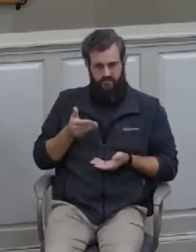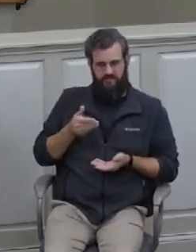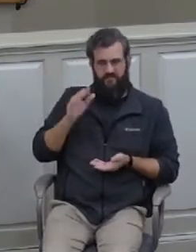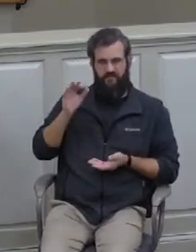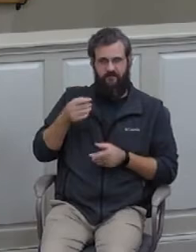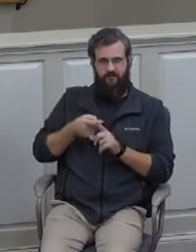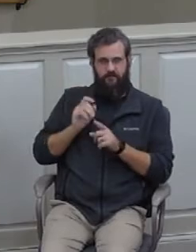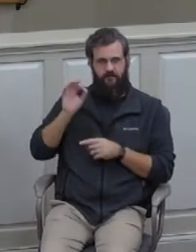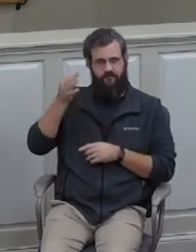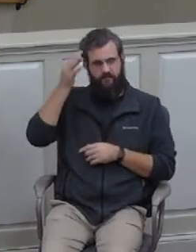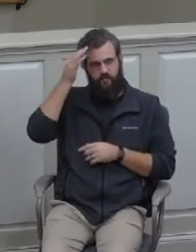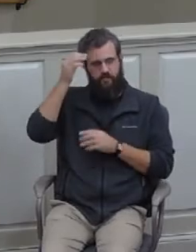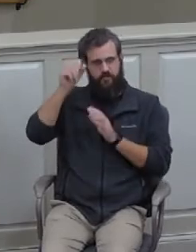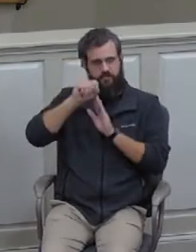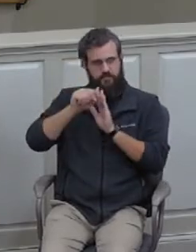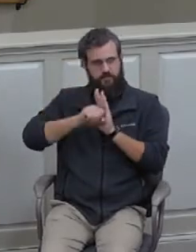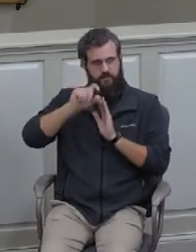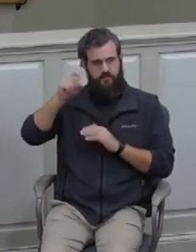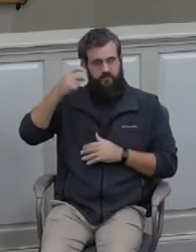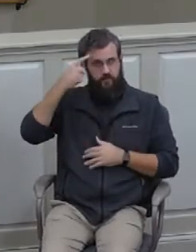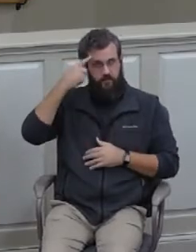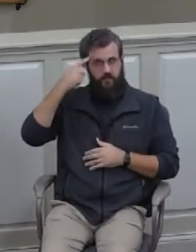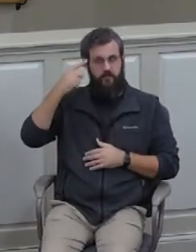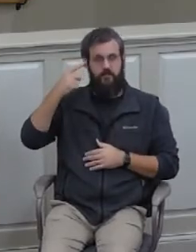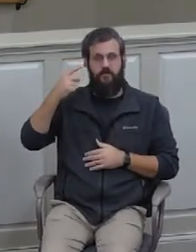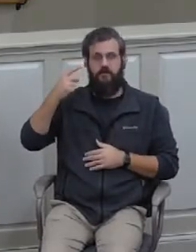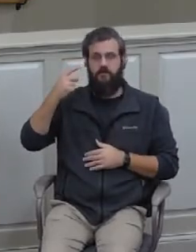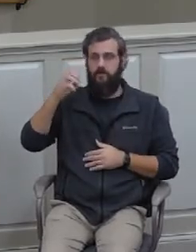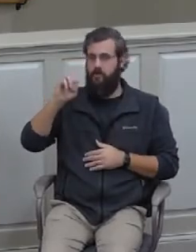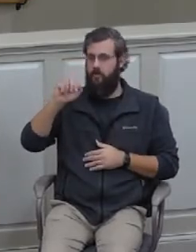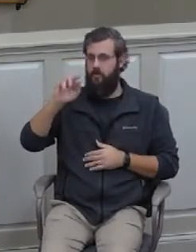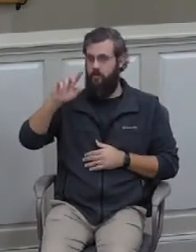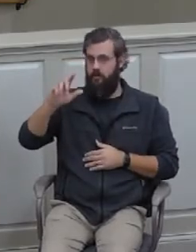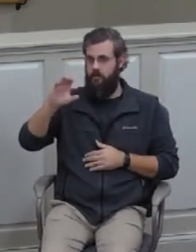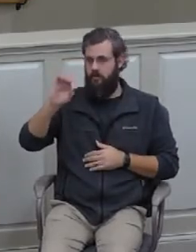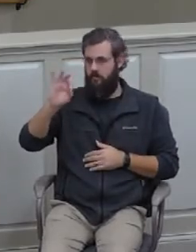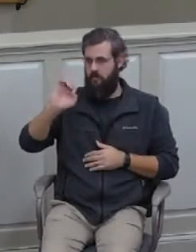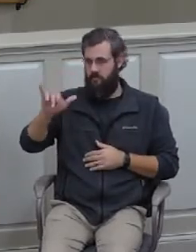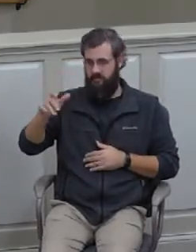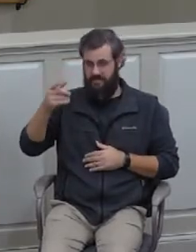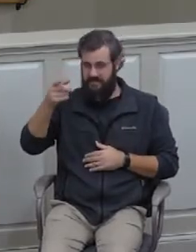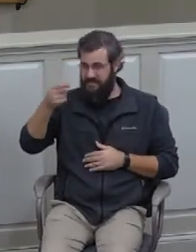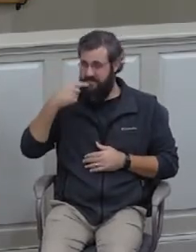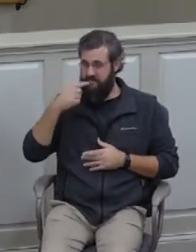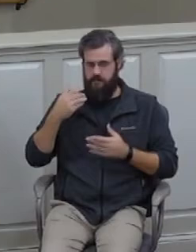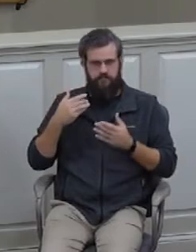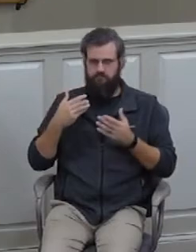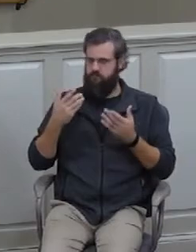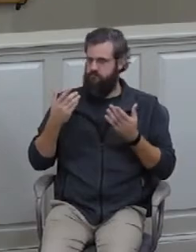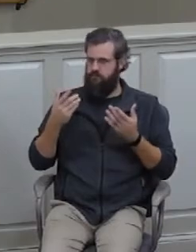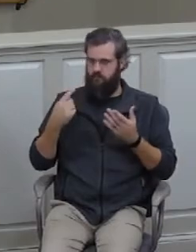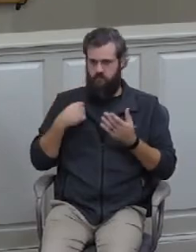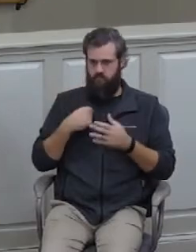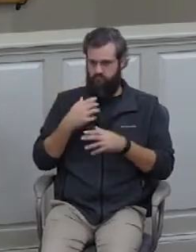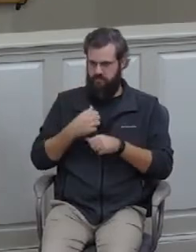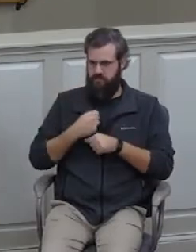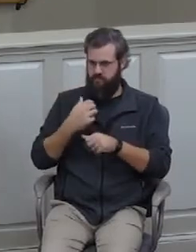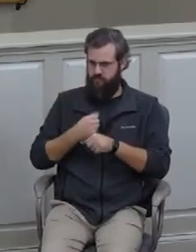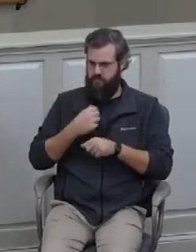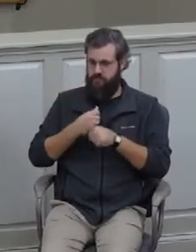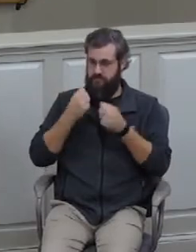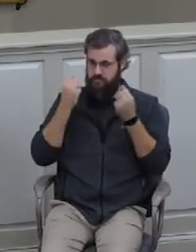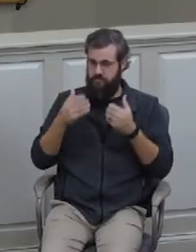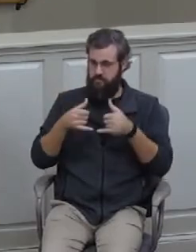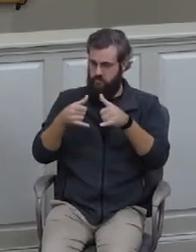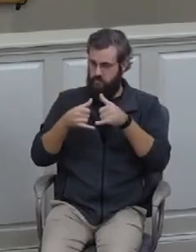federal or state level on this in the future, but I'm advised by Earl Coffey that despite the fact that we have received numerous awards already